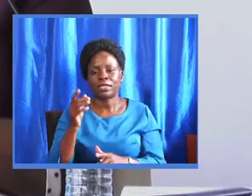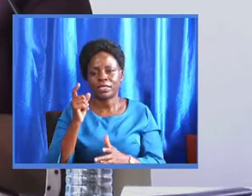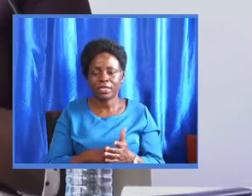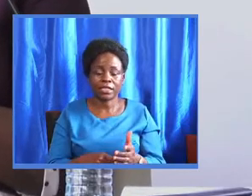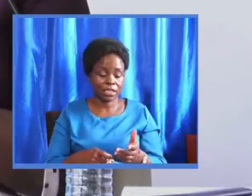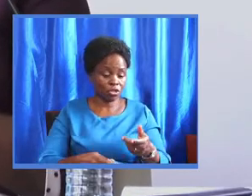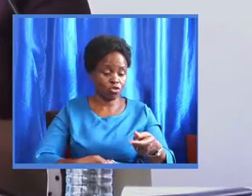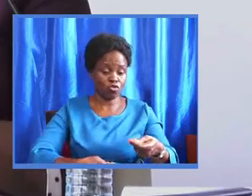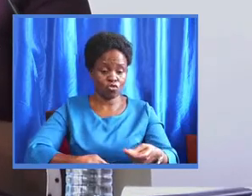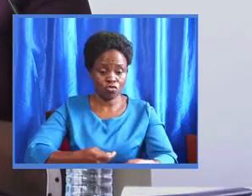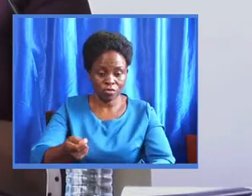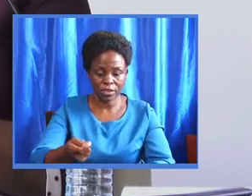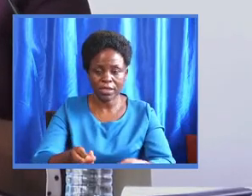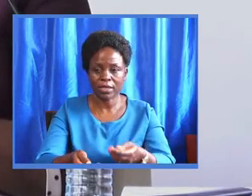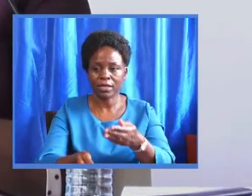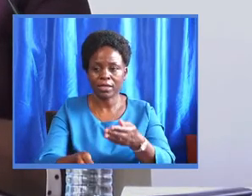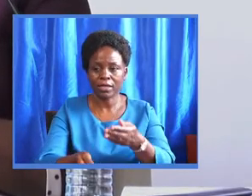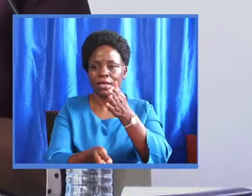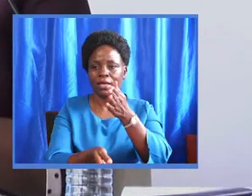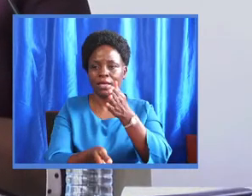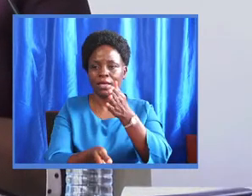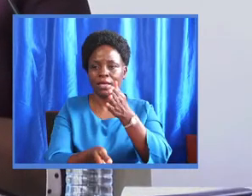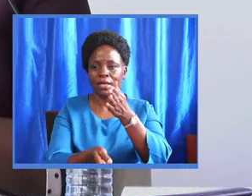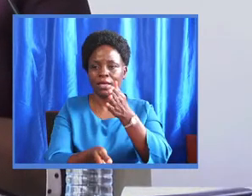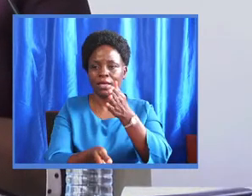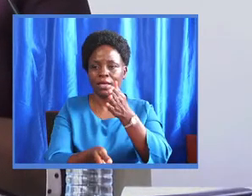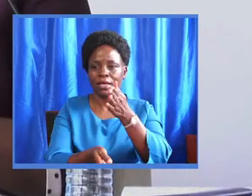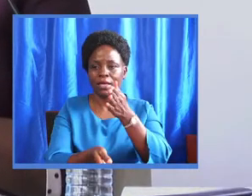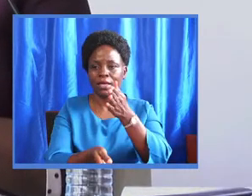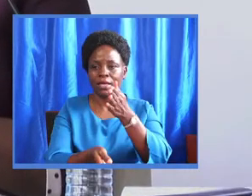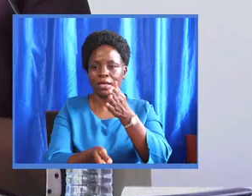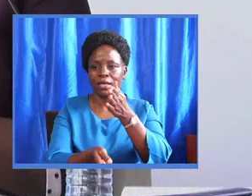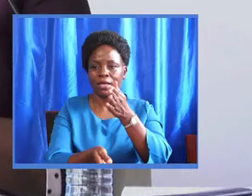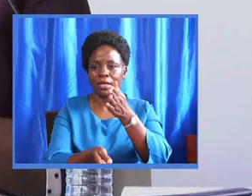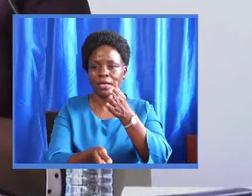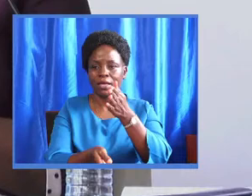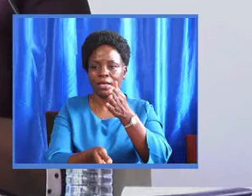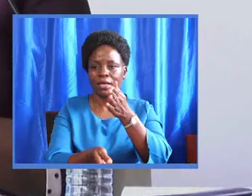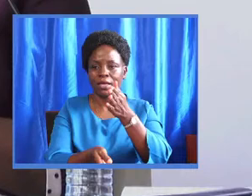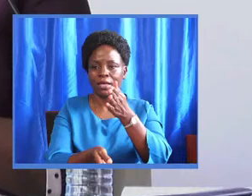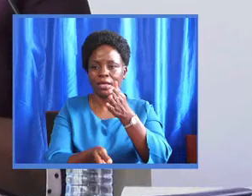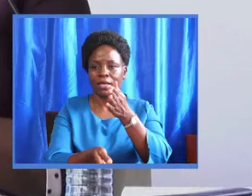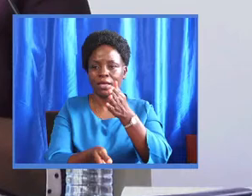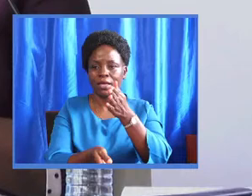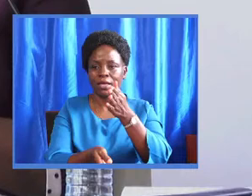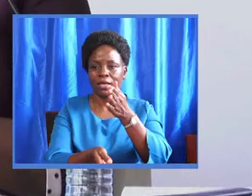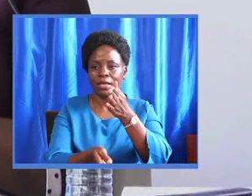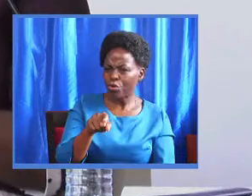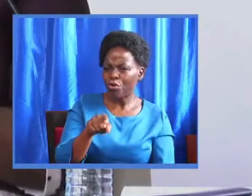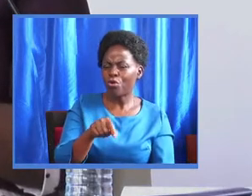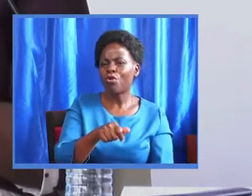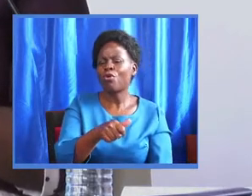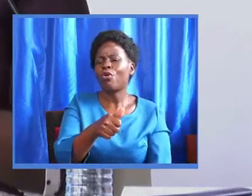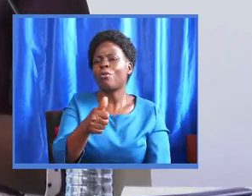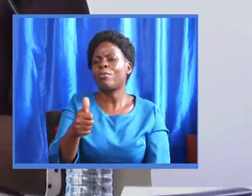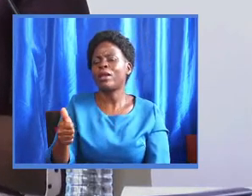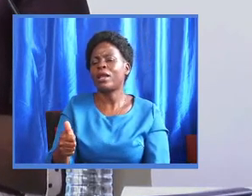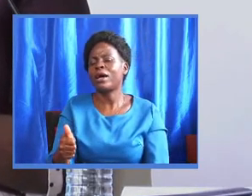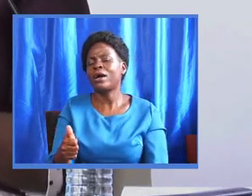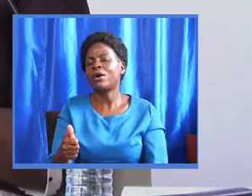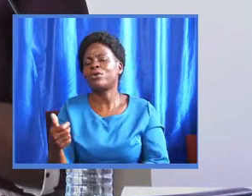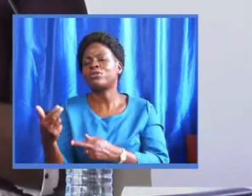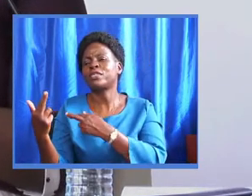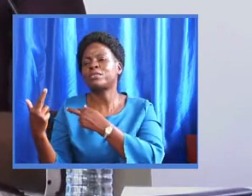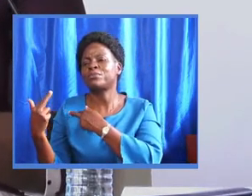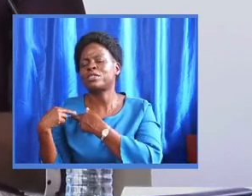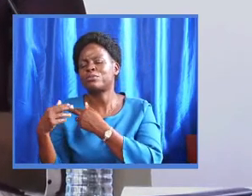ng'otunze ekizimbe. Era omuntu oyo omulala akwatibwako